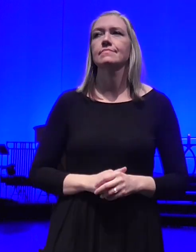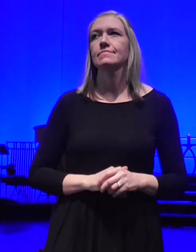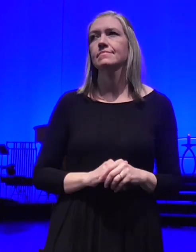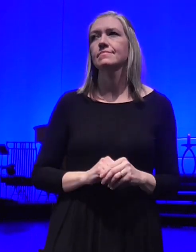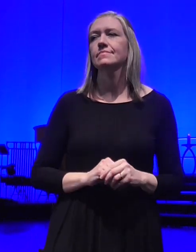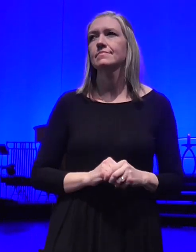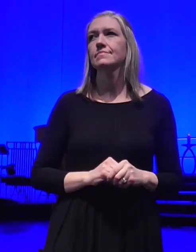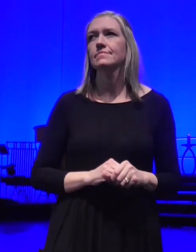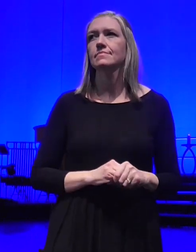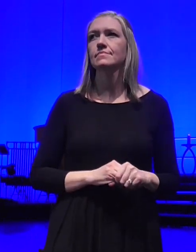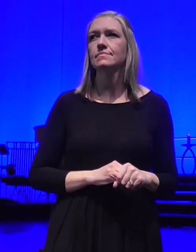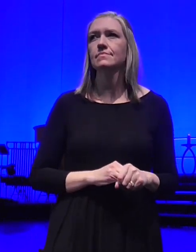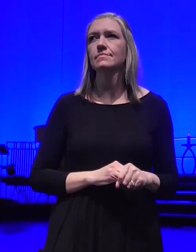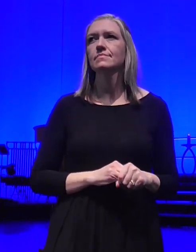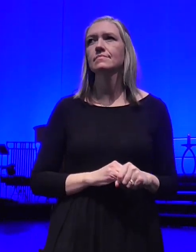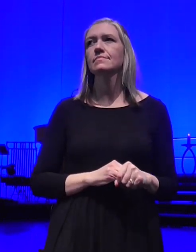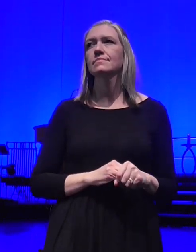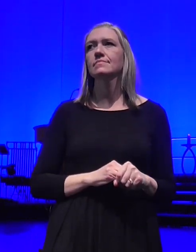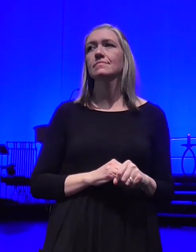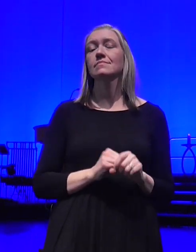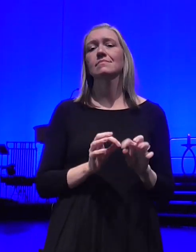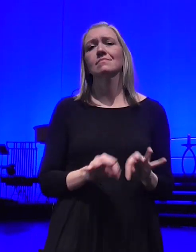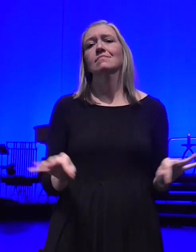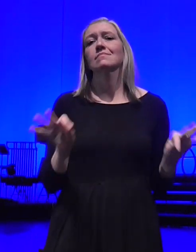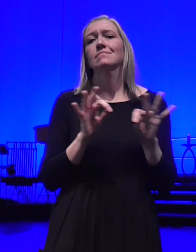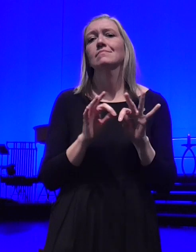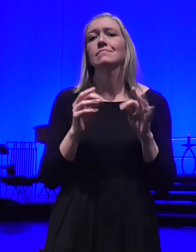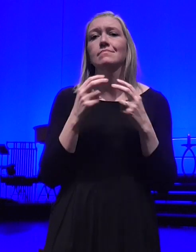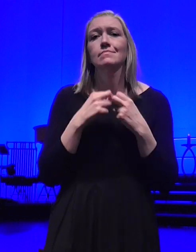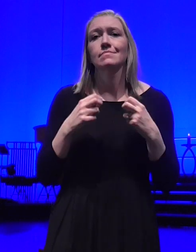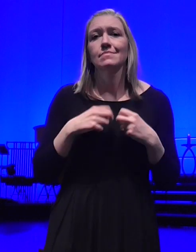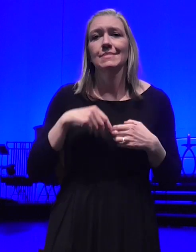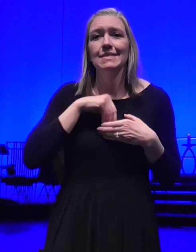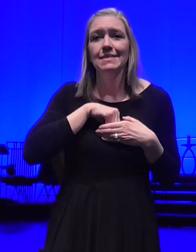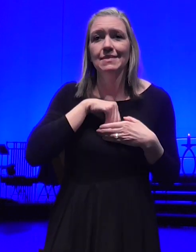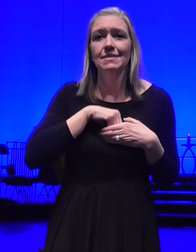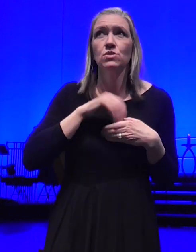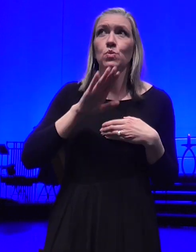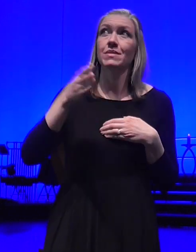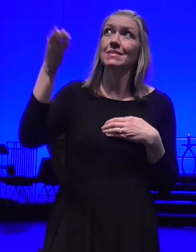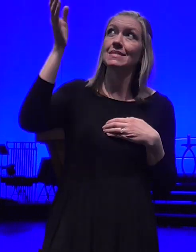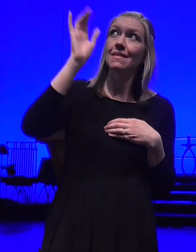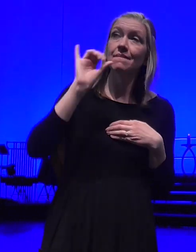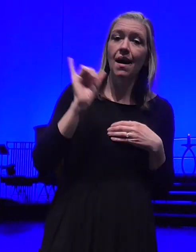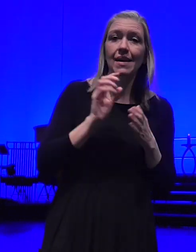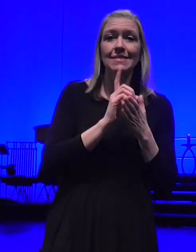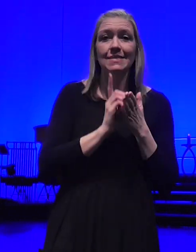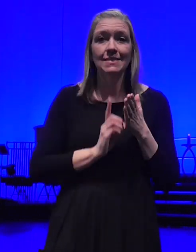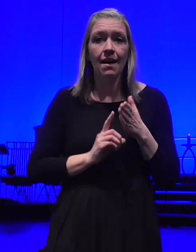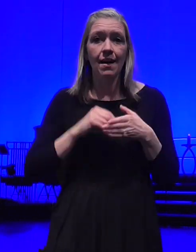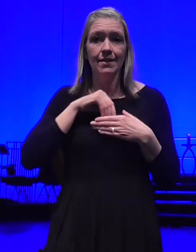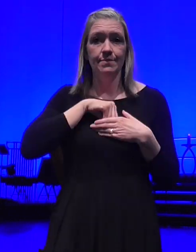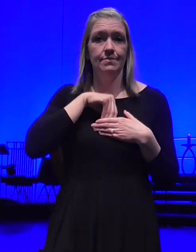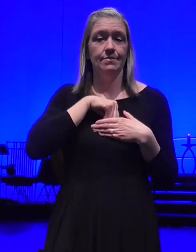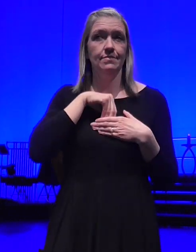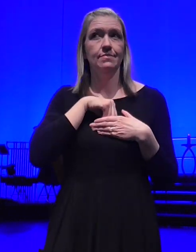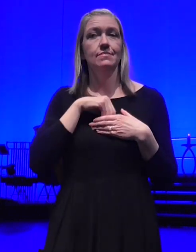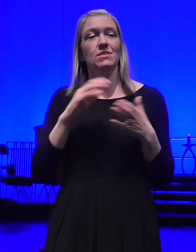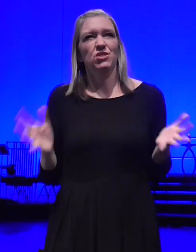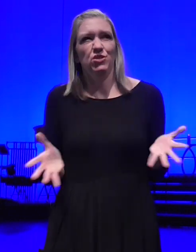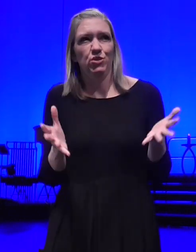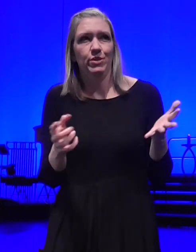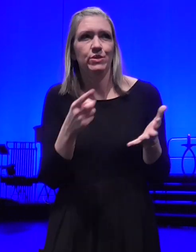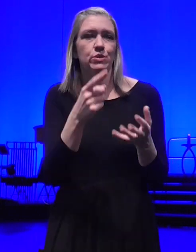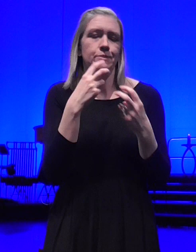So make sure that you go inside because that's your divine design in there. So I really encourage you to do